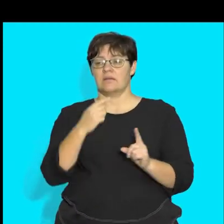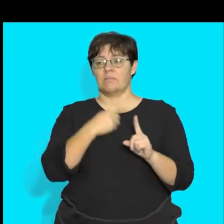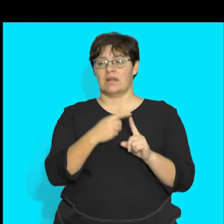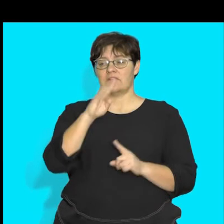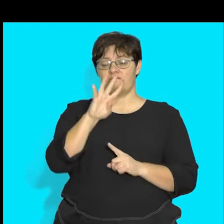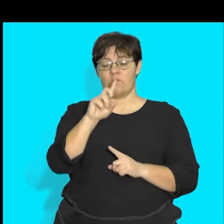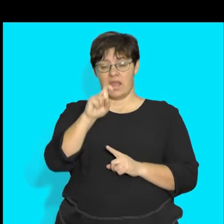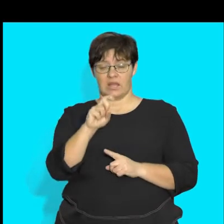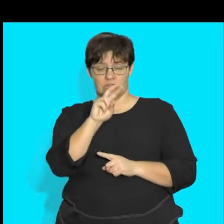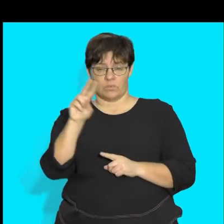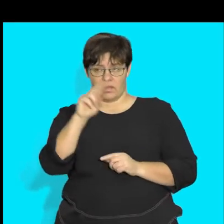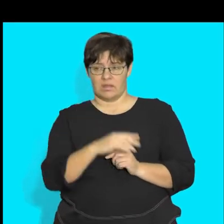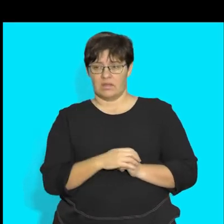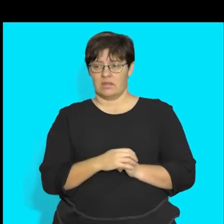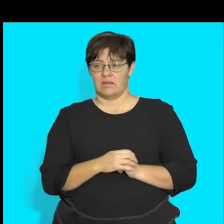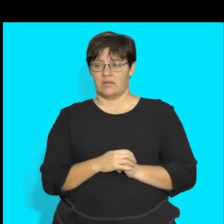4x squared